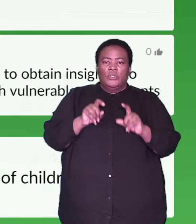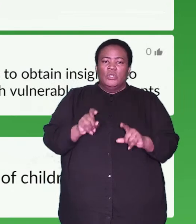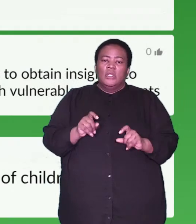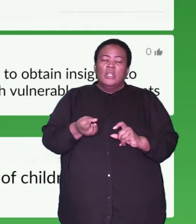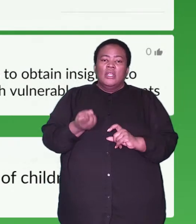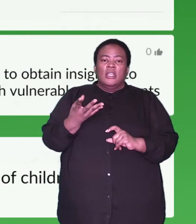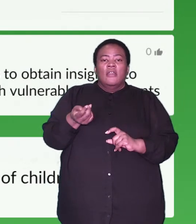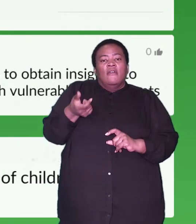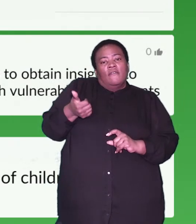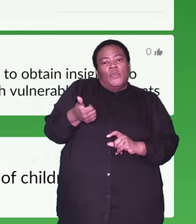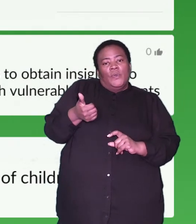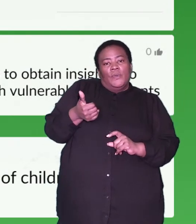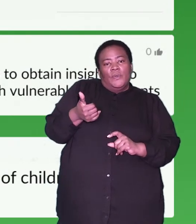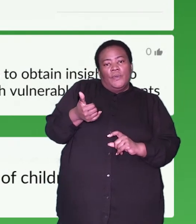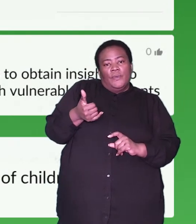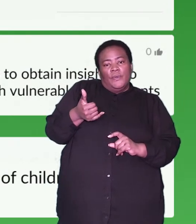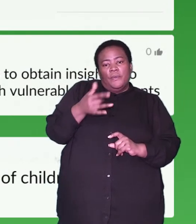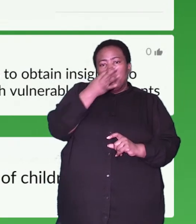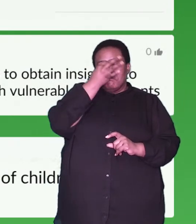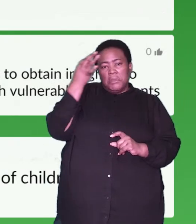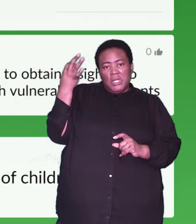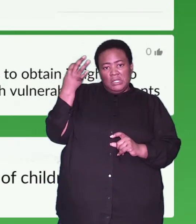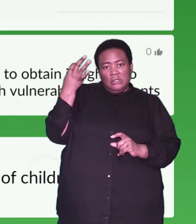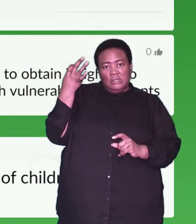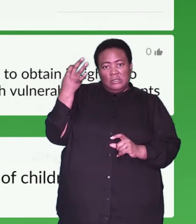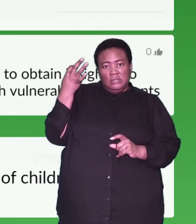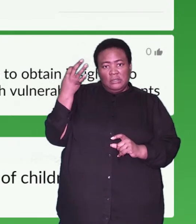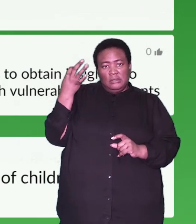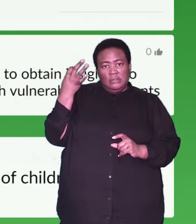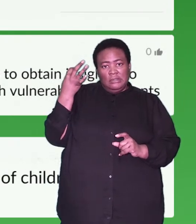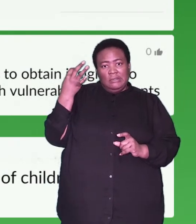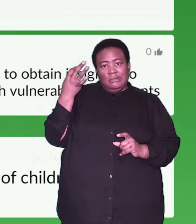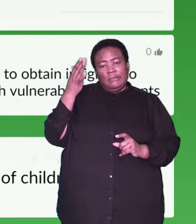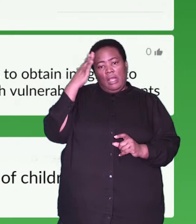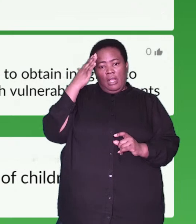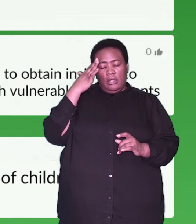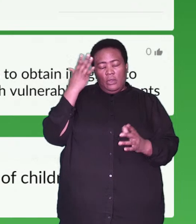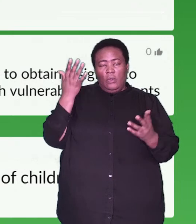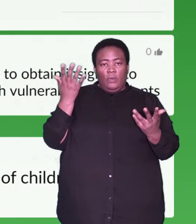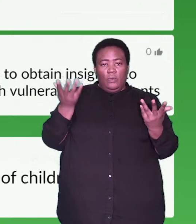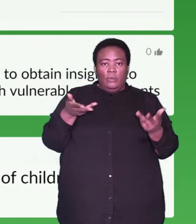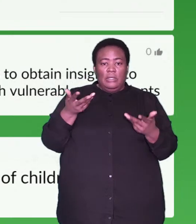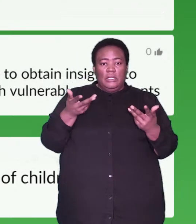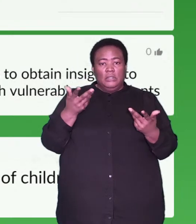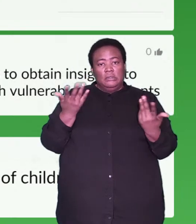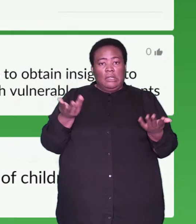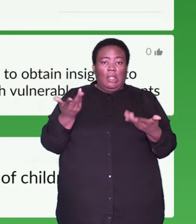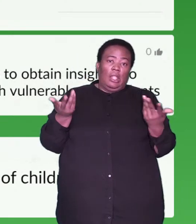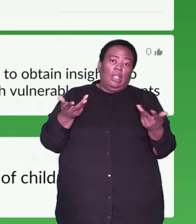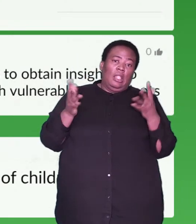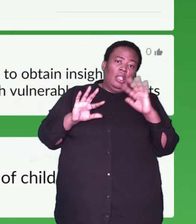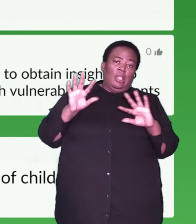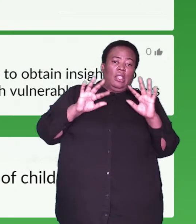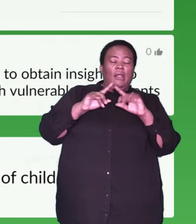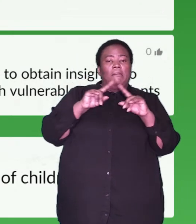to probably link. That's a bit unorthodox, but I guess that will optimize our time.